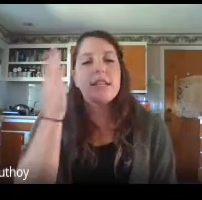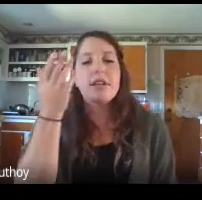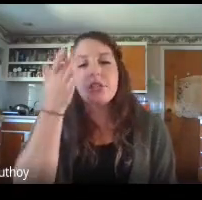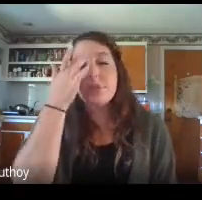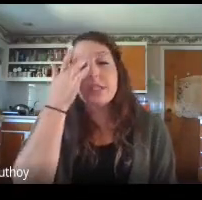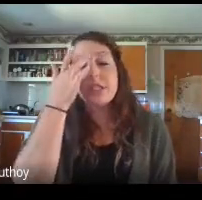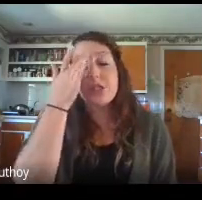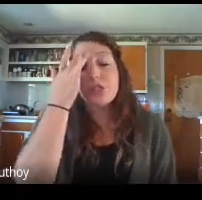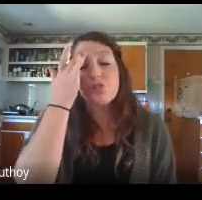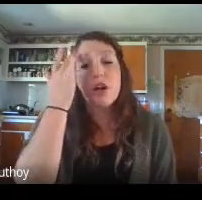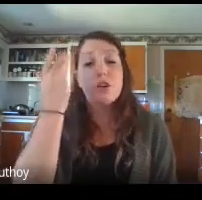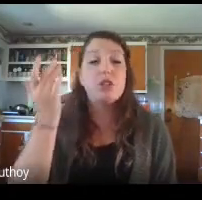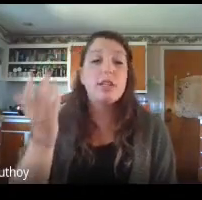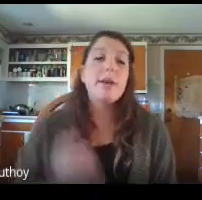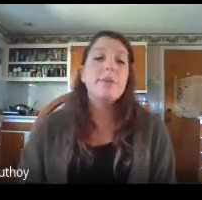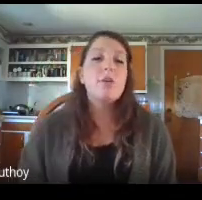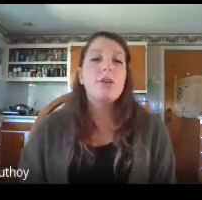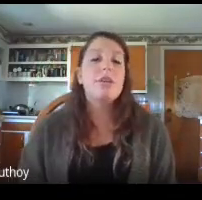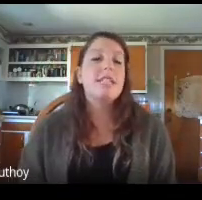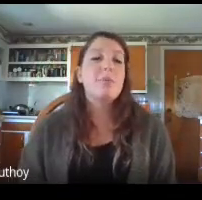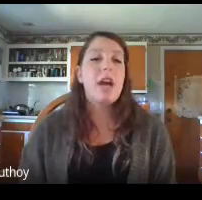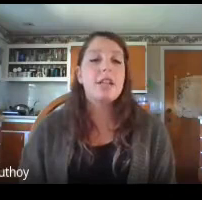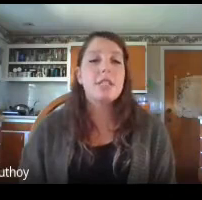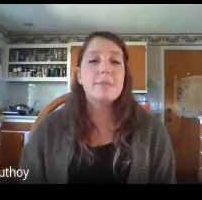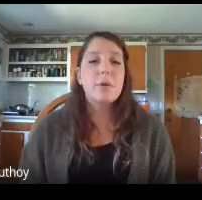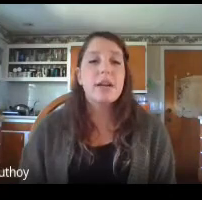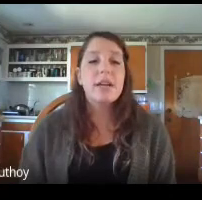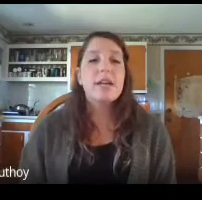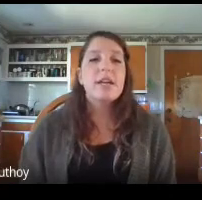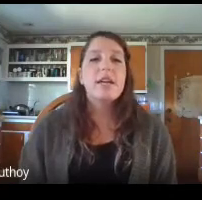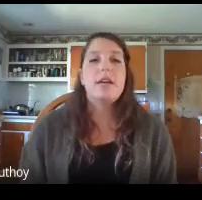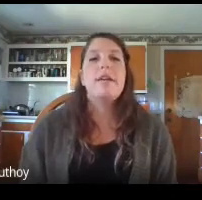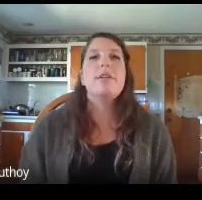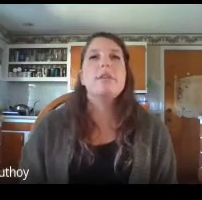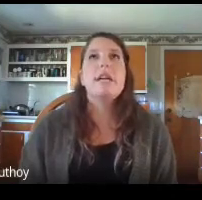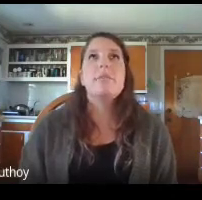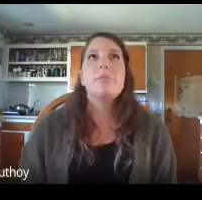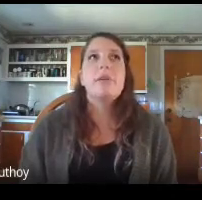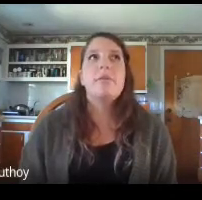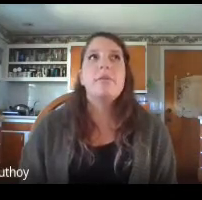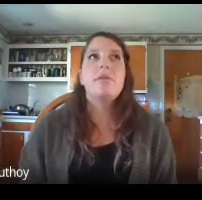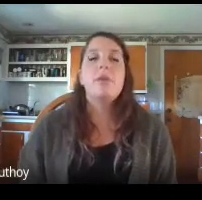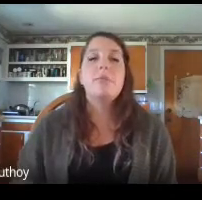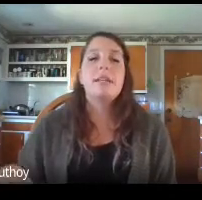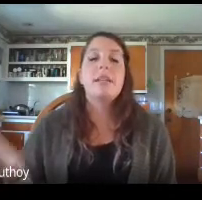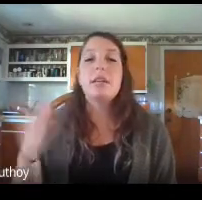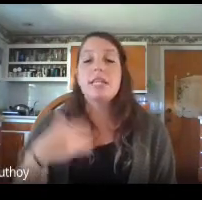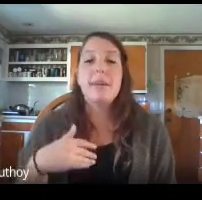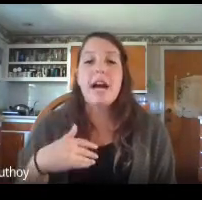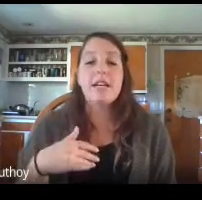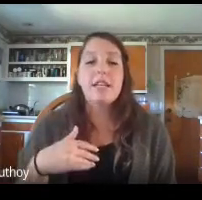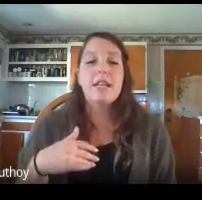there any letters you still struggle to remember or you need to practice more? I know a lot of people, when